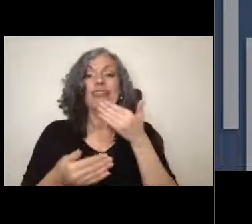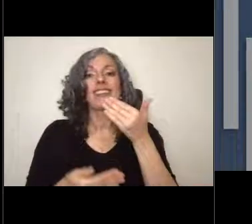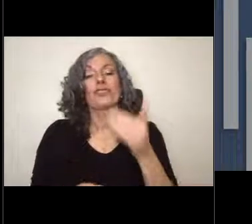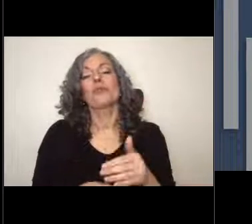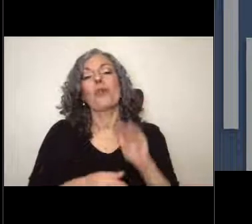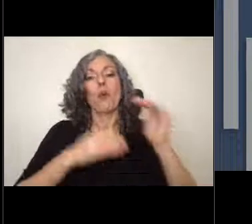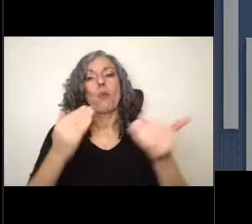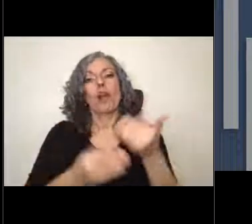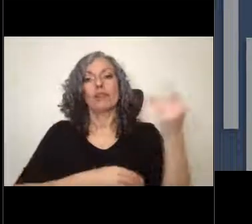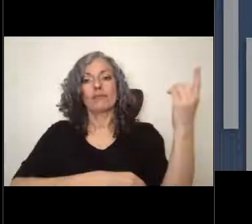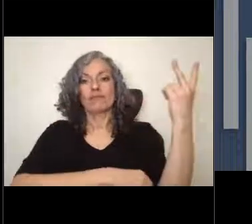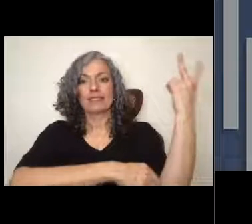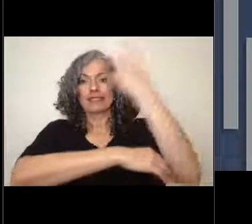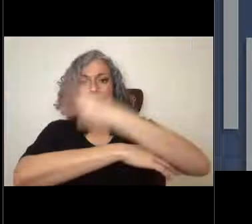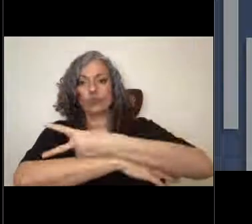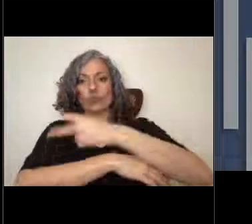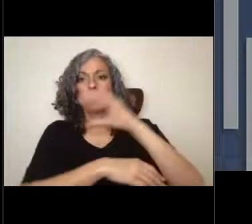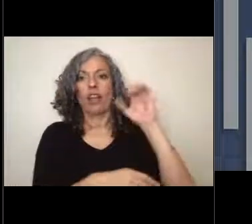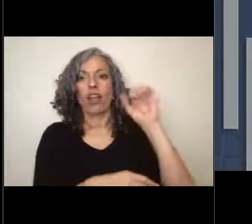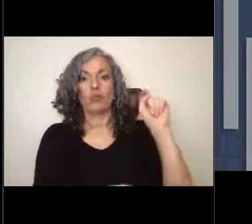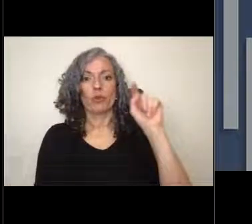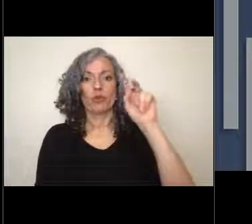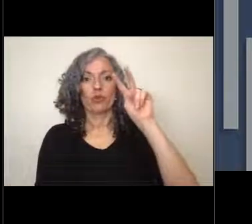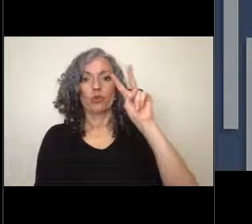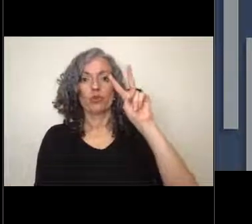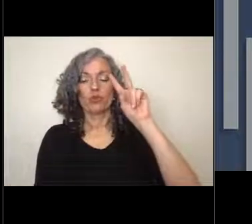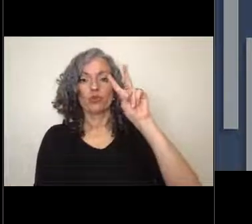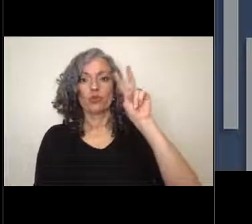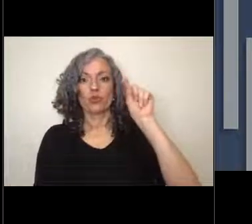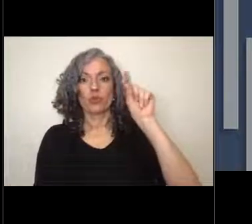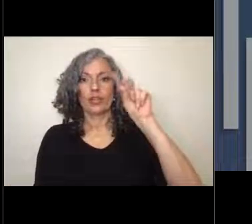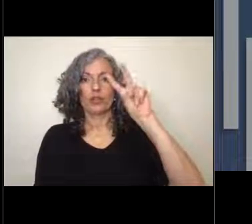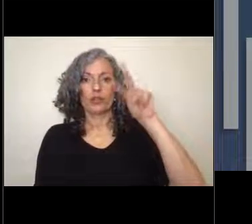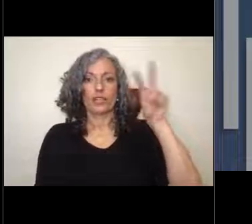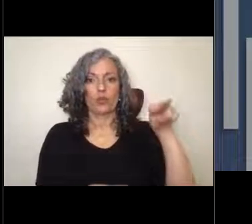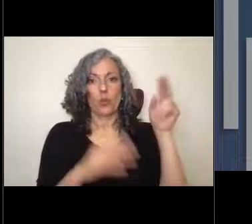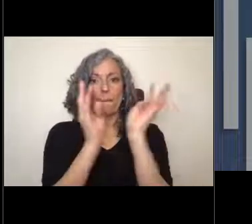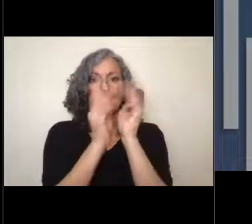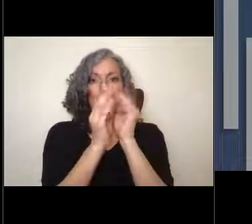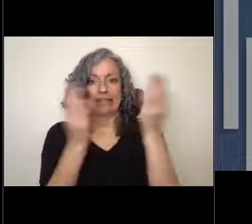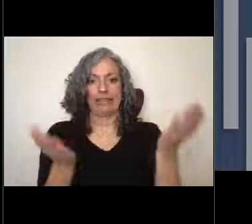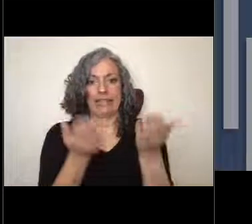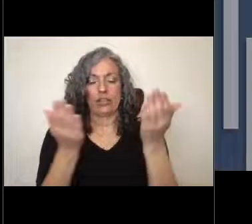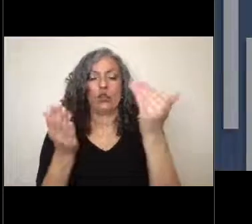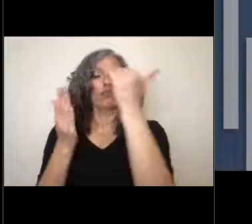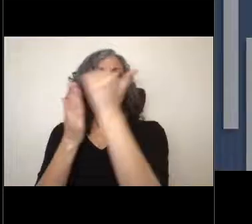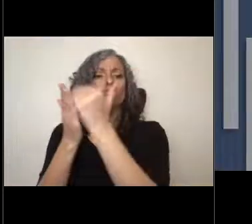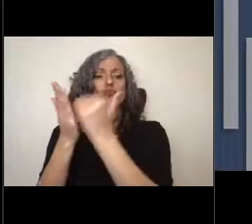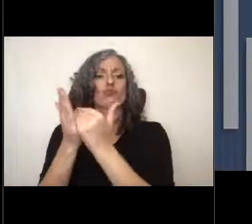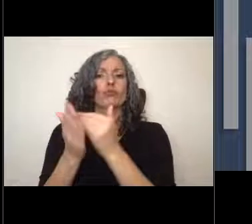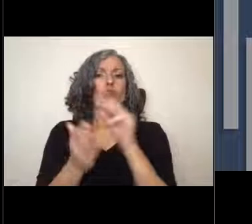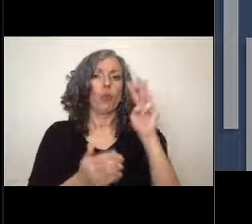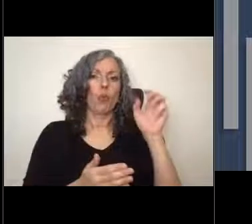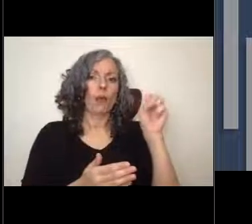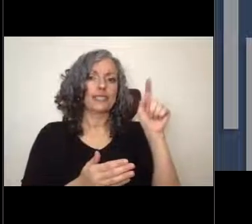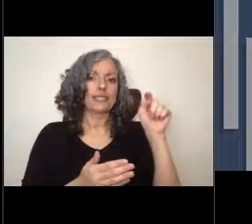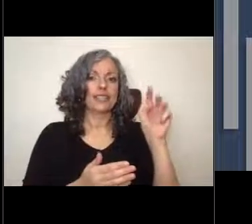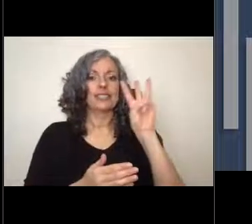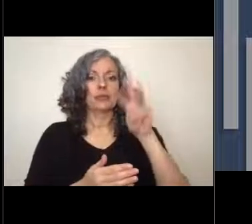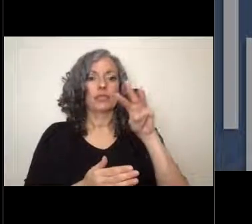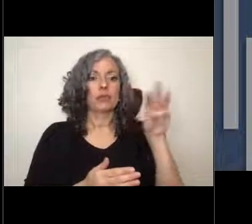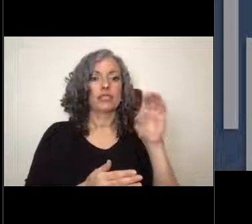2 of the October 2022 CTC meeting. The meeting agenda is located on our website,